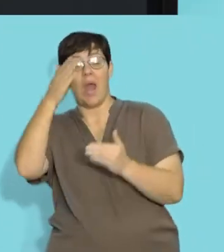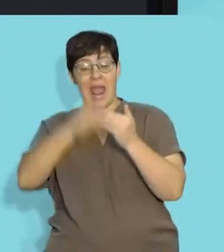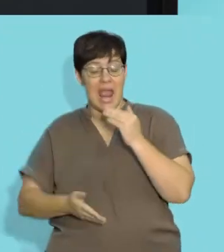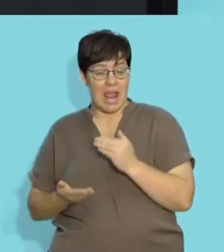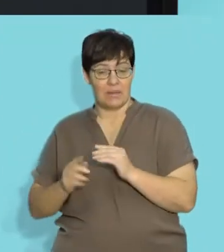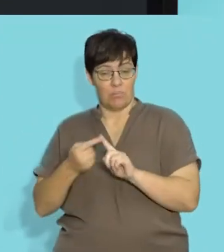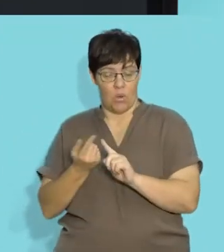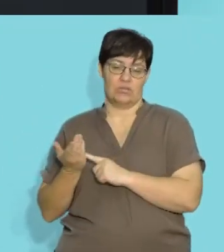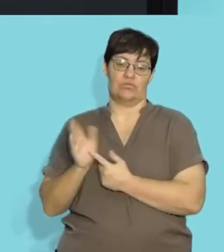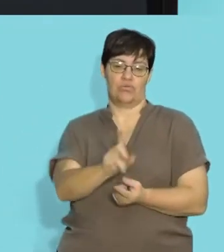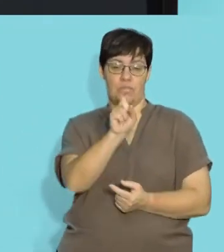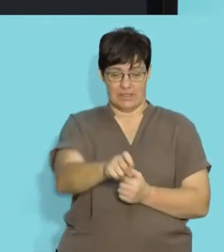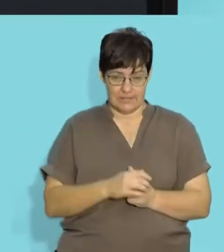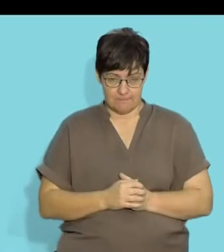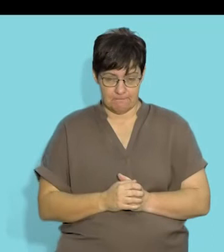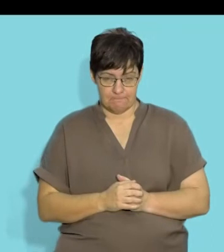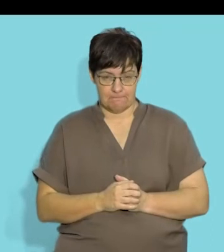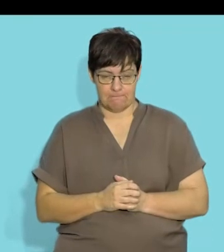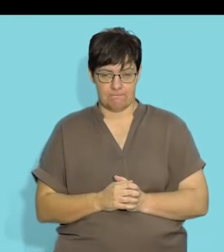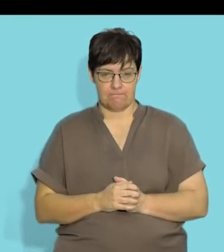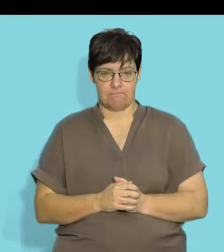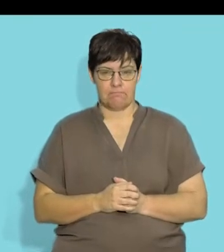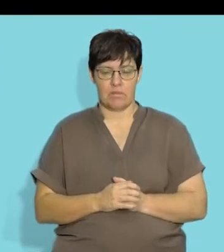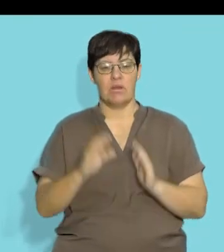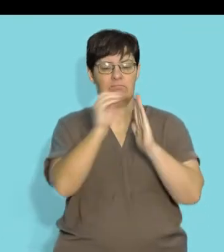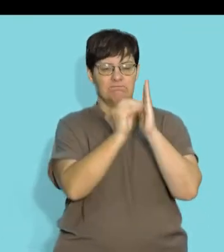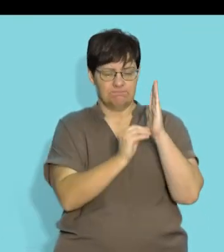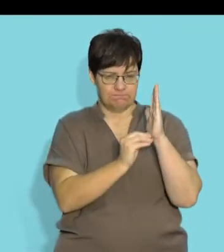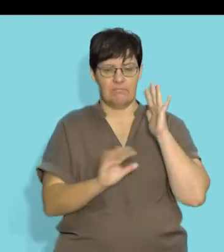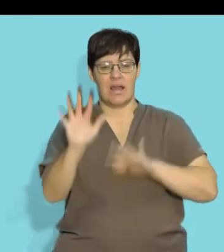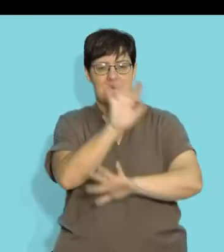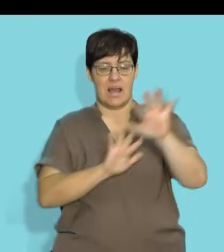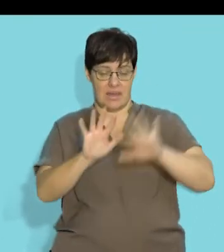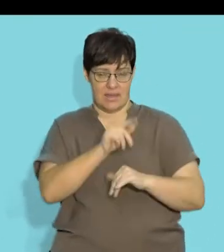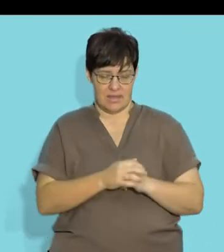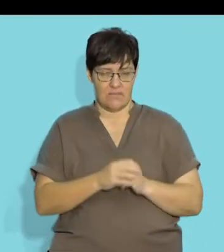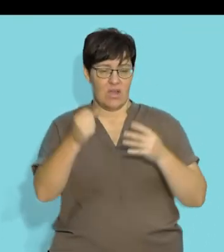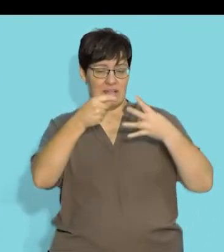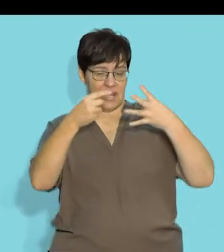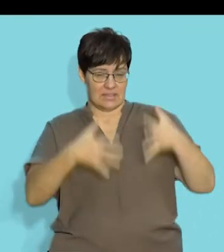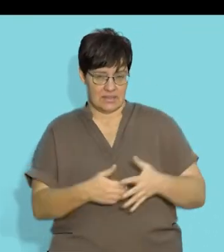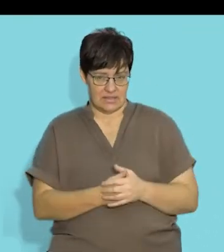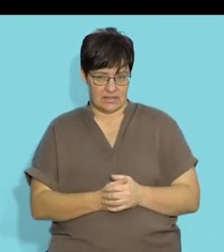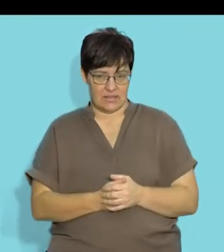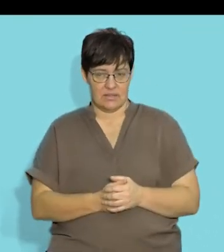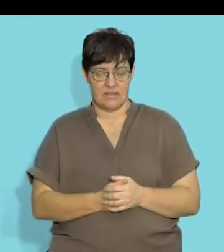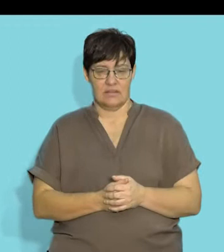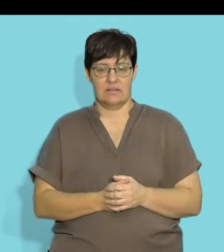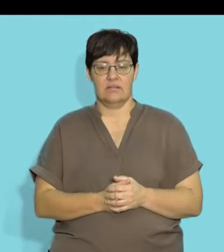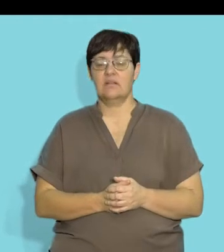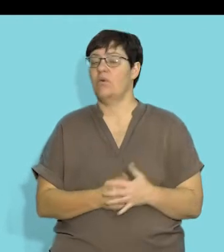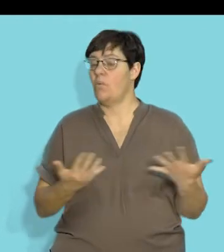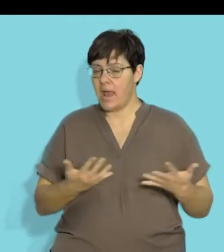point of this acid-base reaction, right? So we need to write down the colors of the indicators of